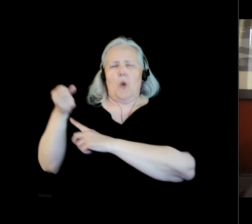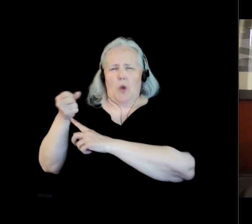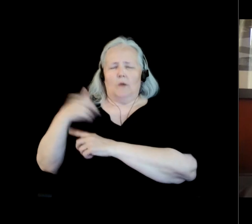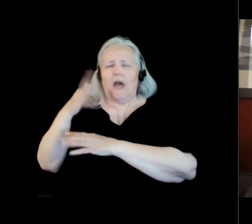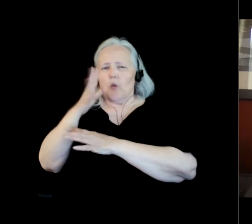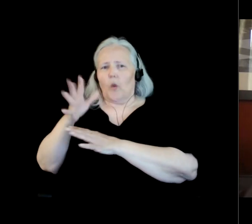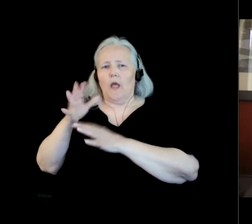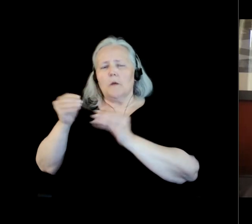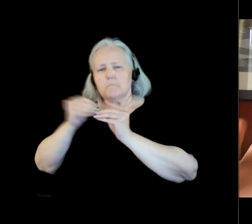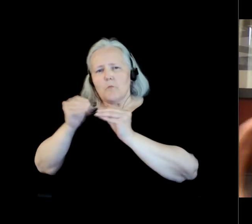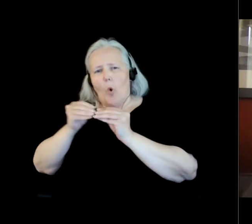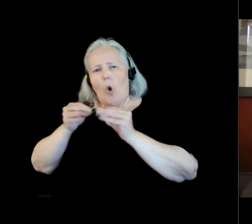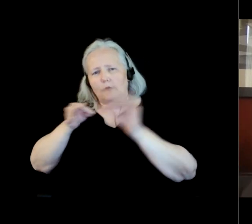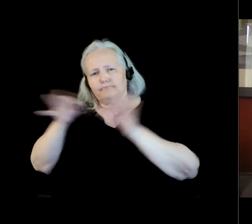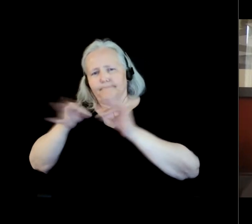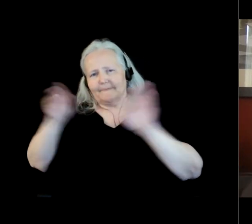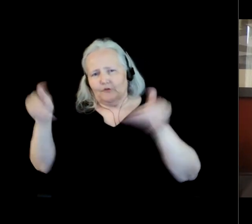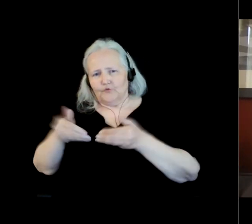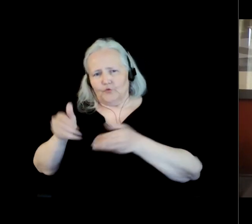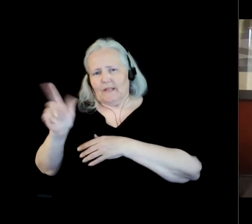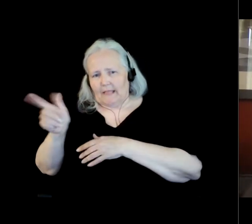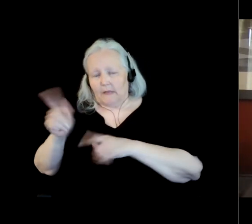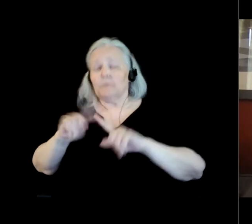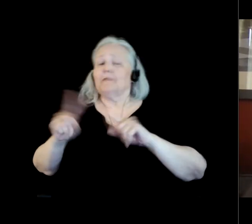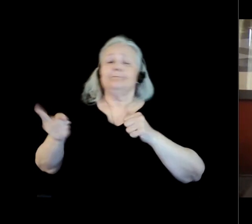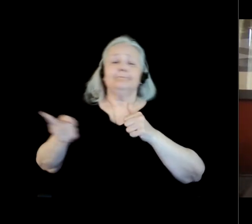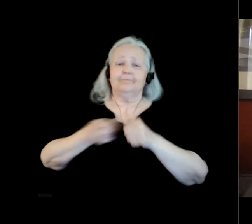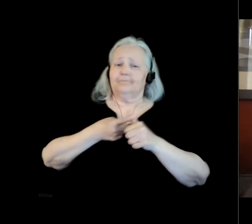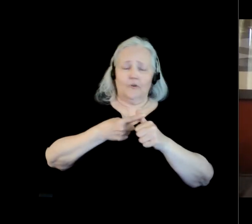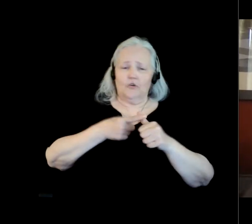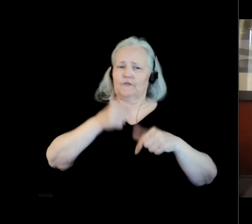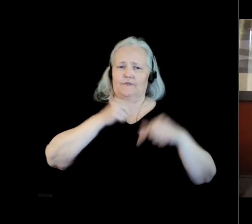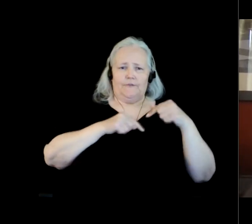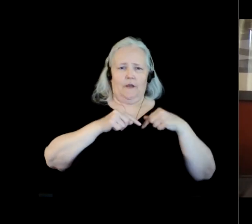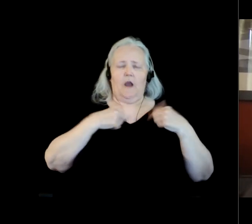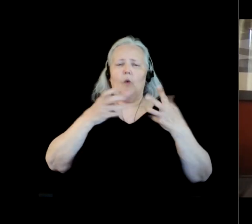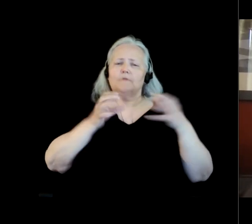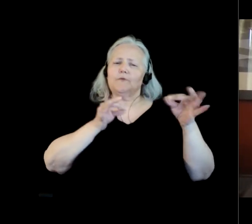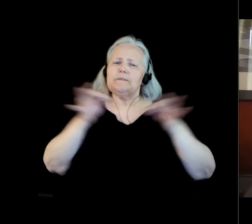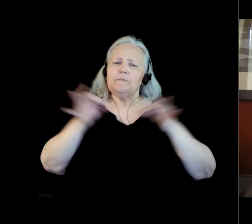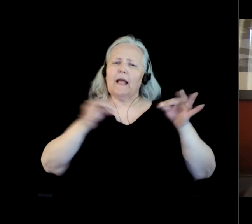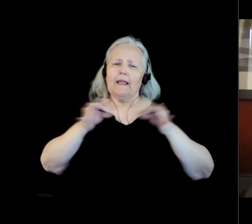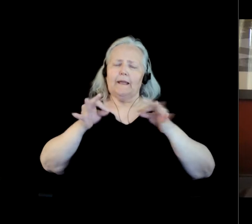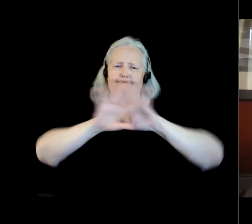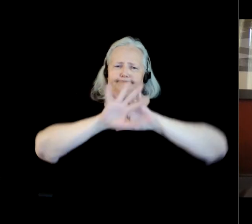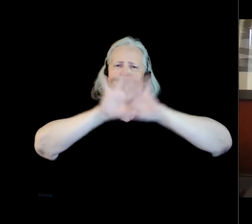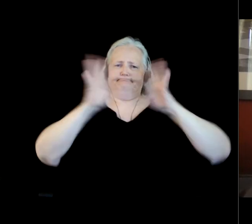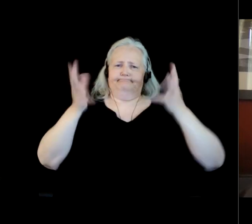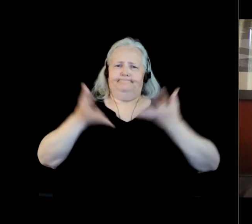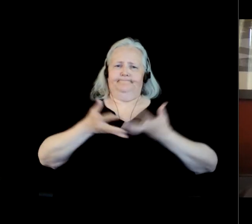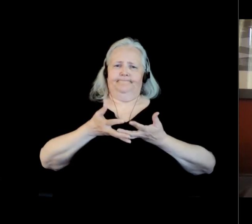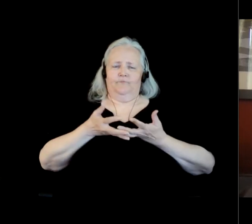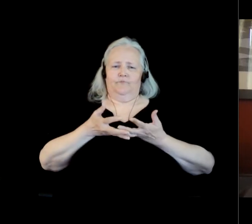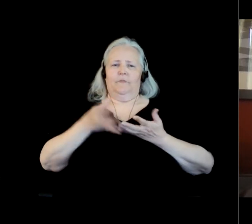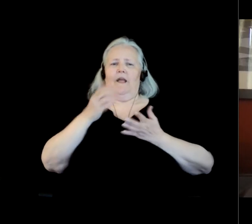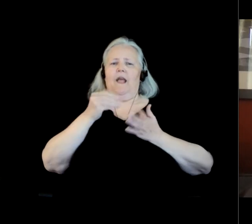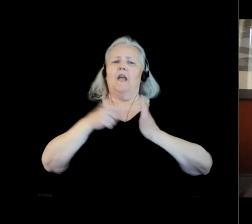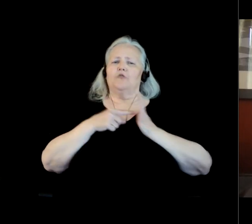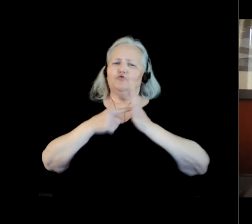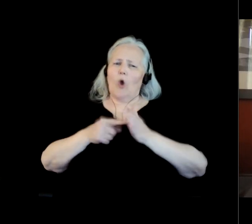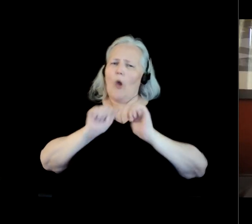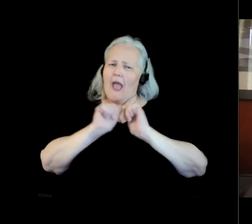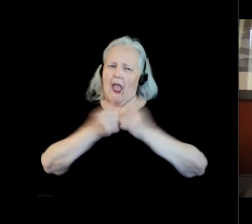for now, I want to start by briefly setting the scene and sketching the path that brought us to this